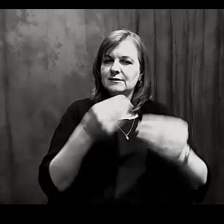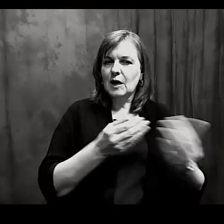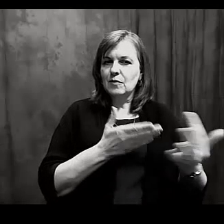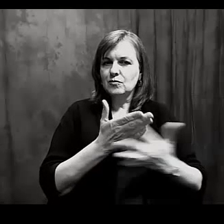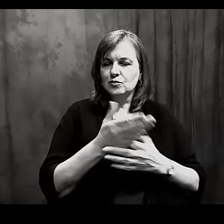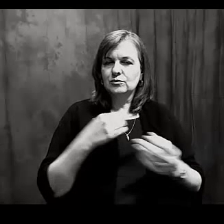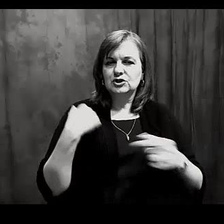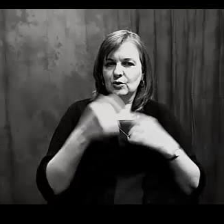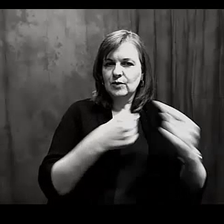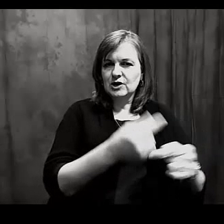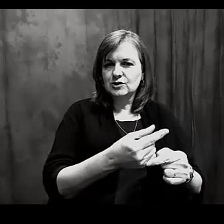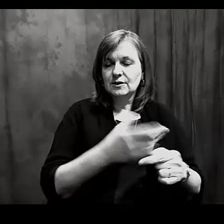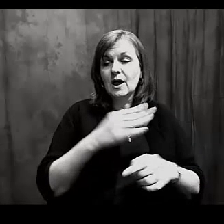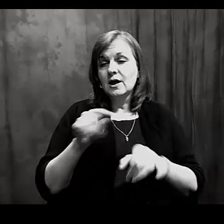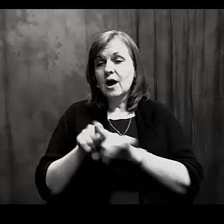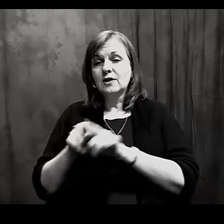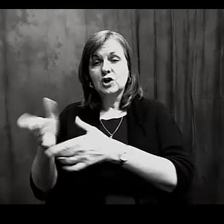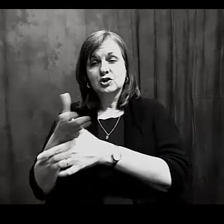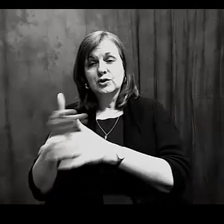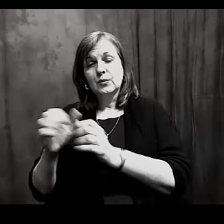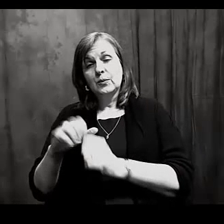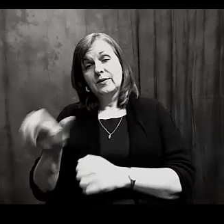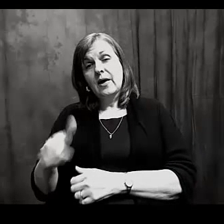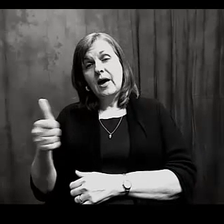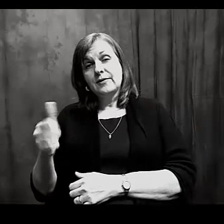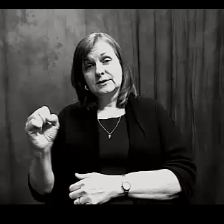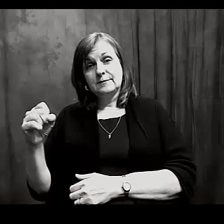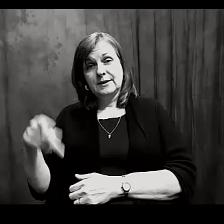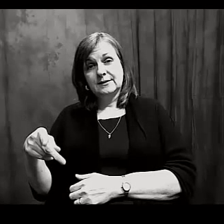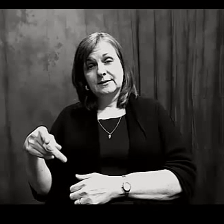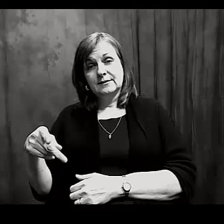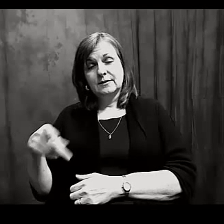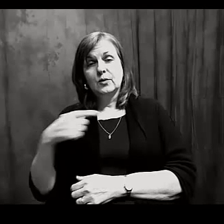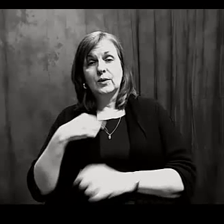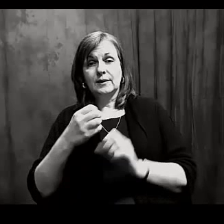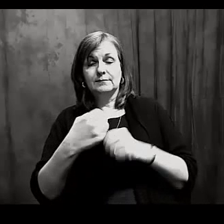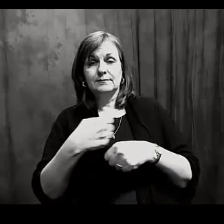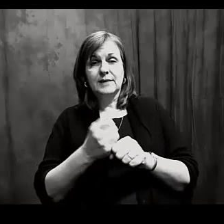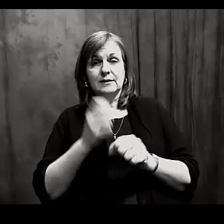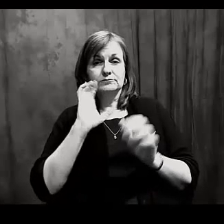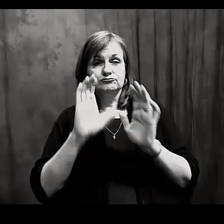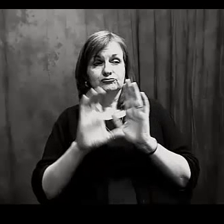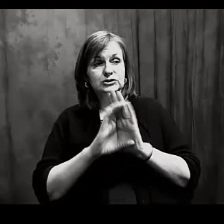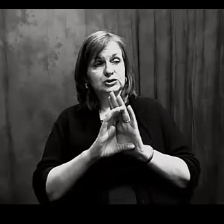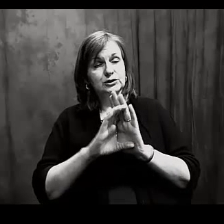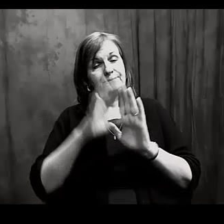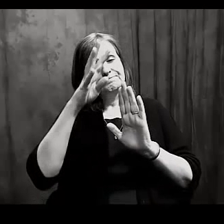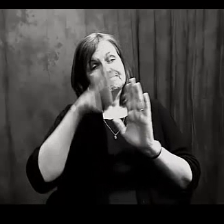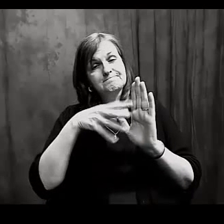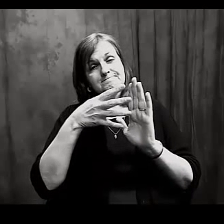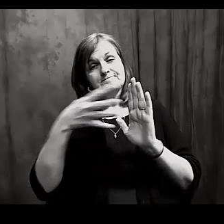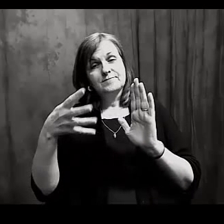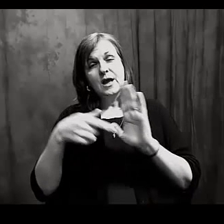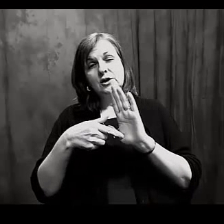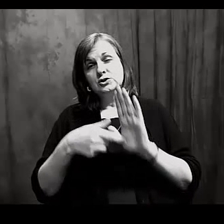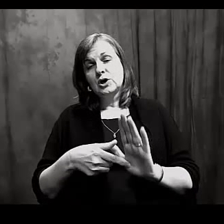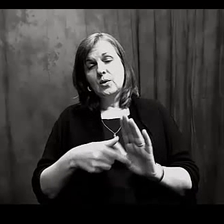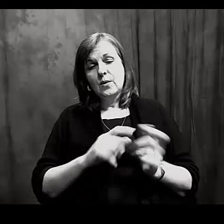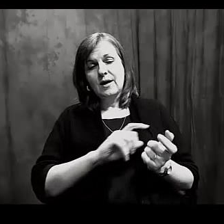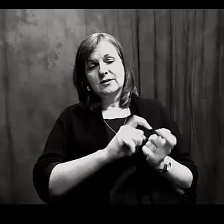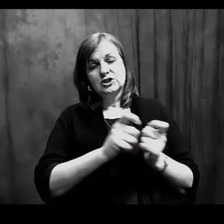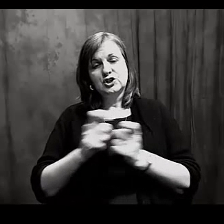generations and then between different species. So we can then plot that out essentially and look